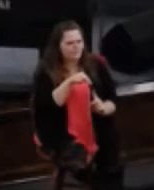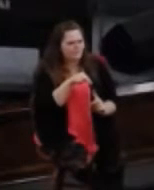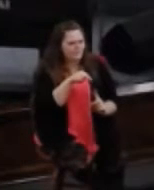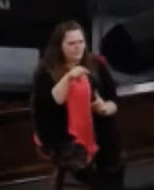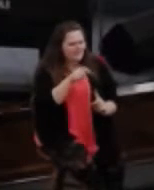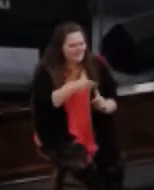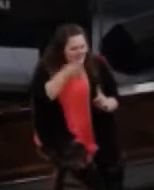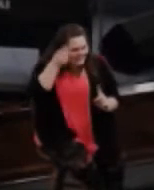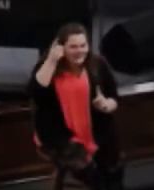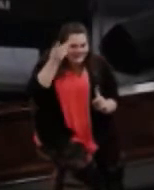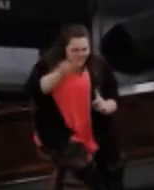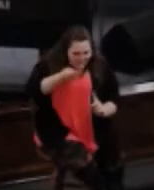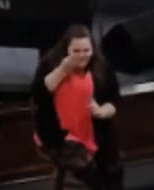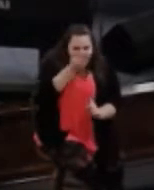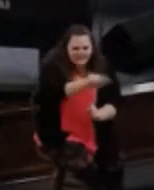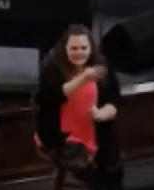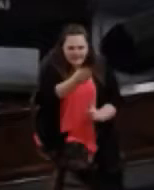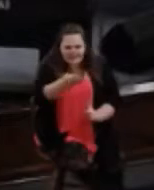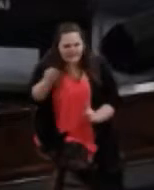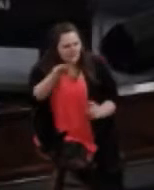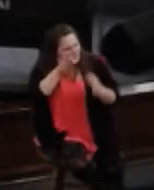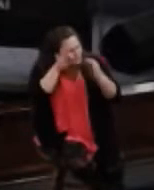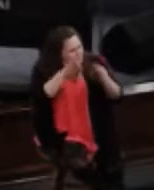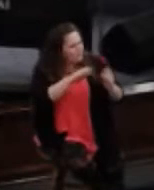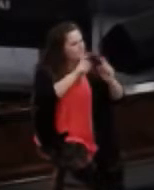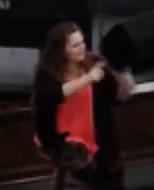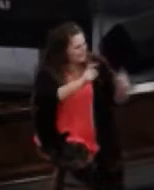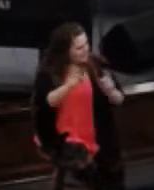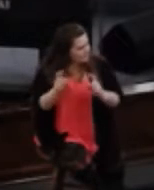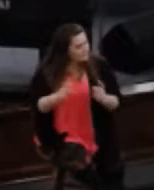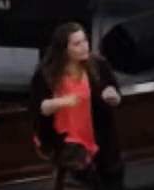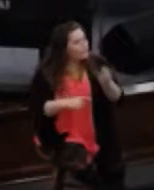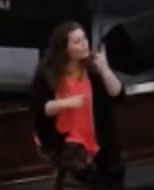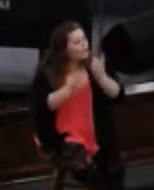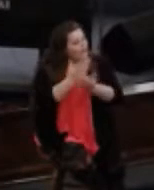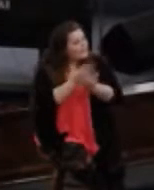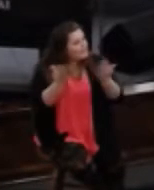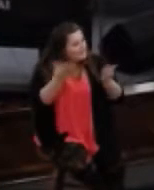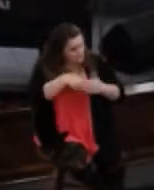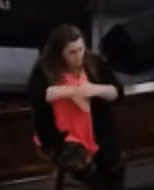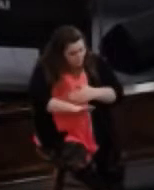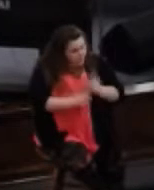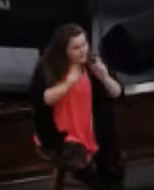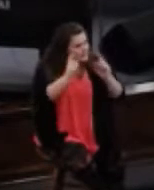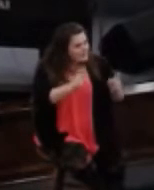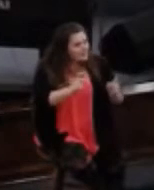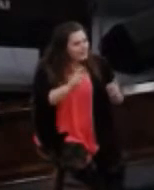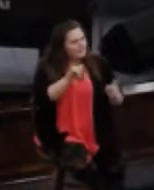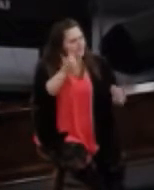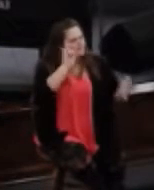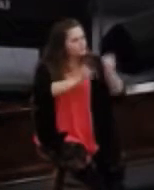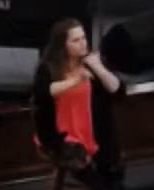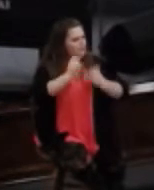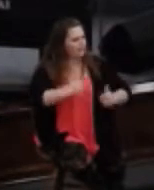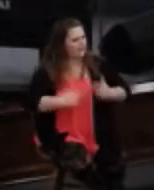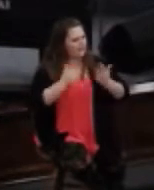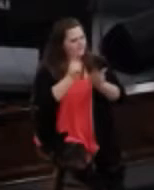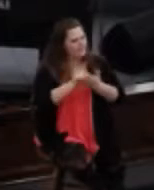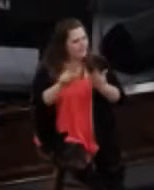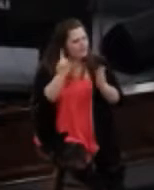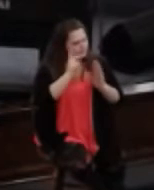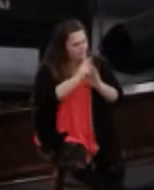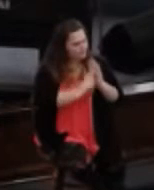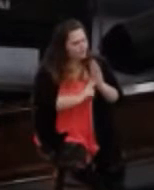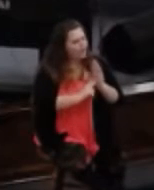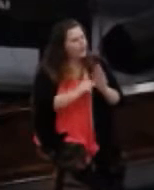perfect gifts. One of the gifts that Jesus was born to give was the gift of eternal life. Last week we looked at the gift